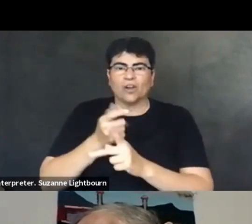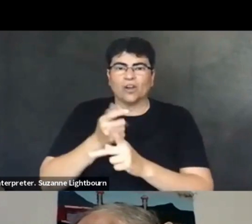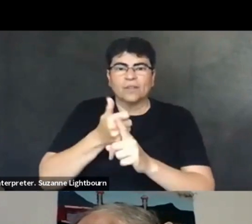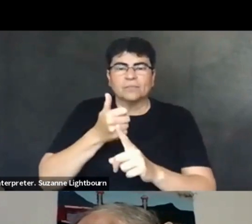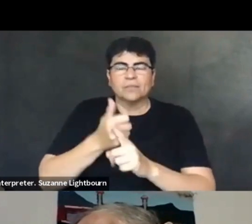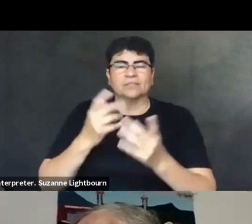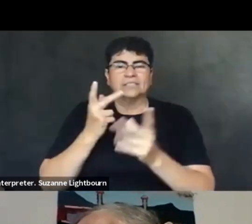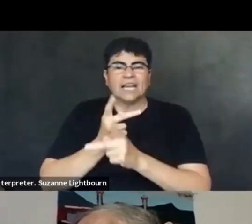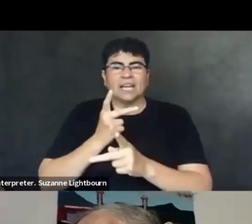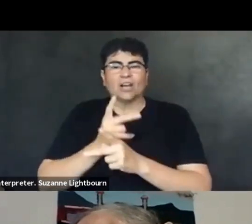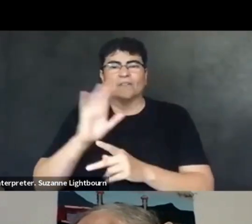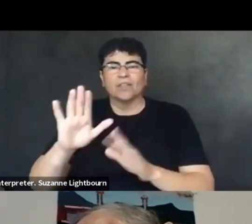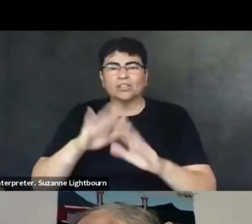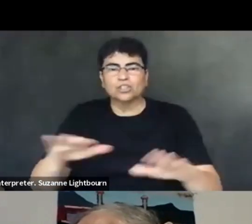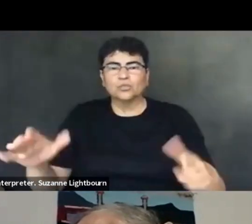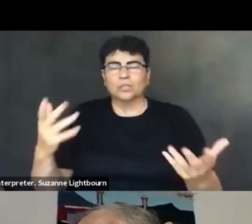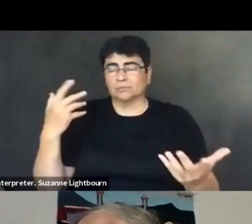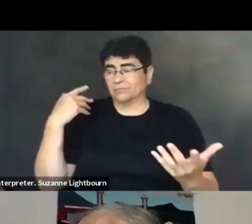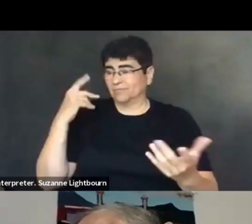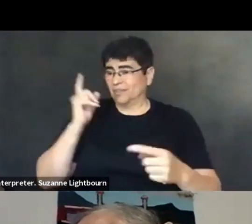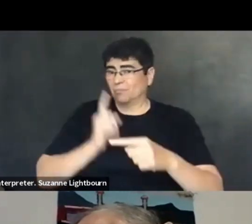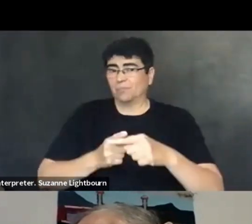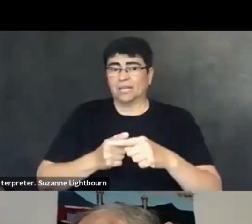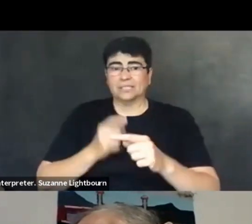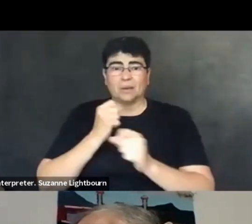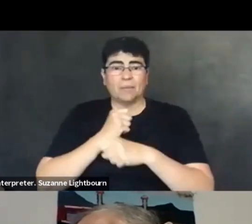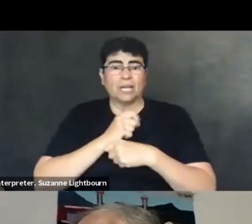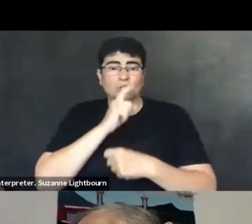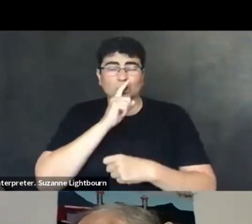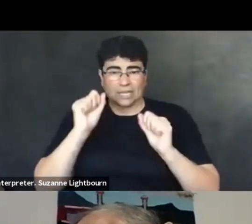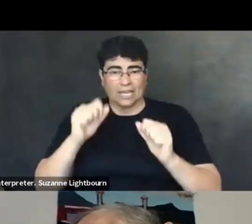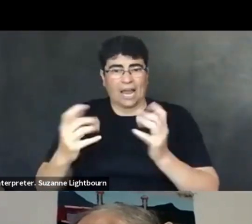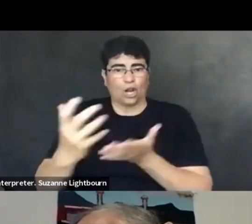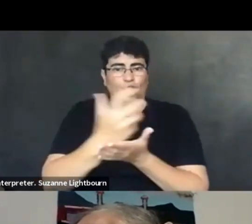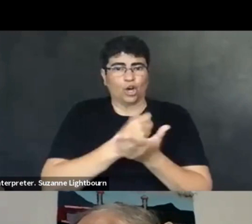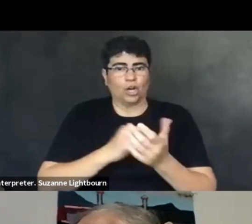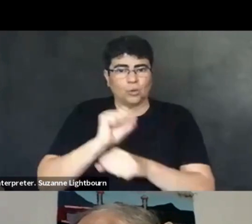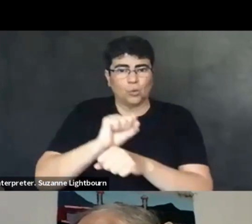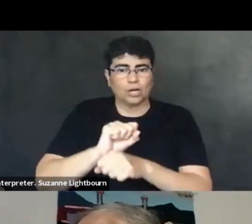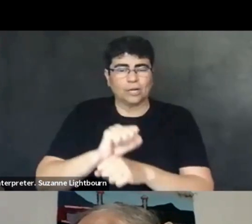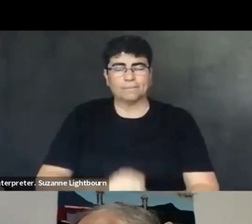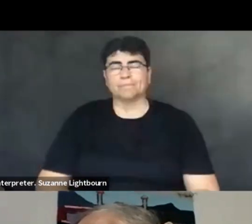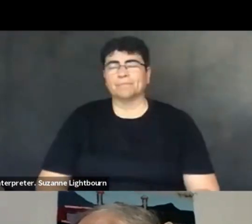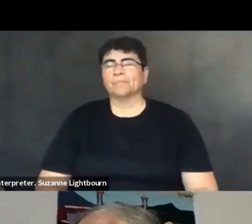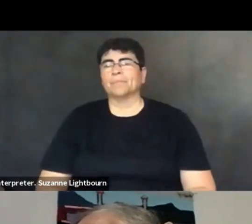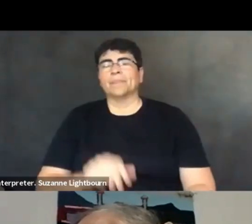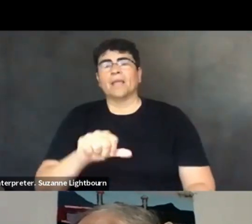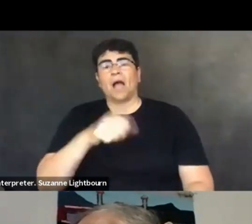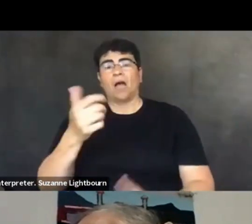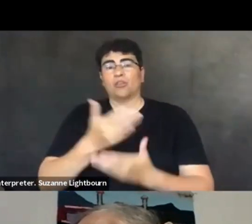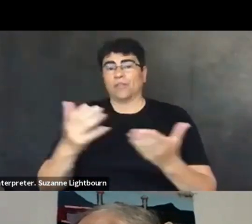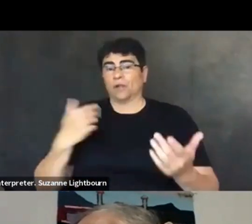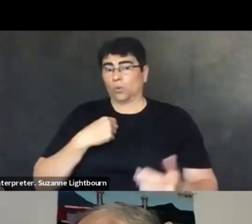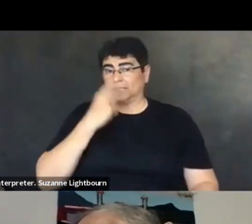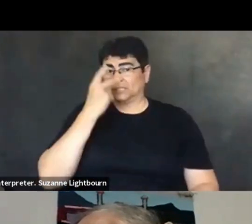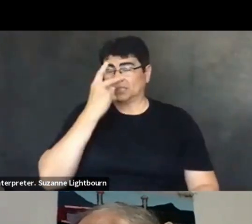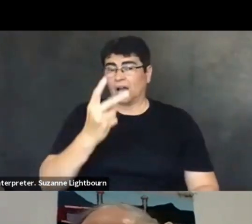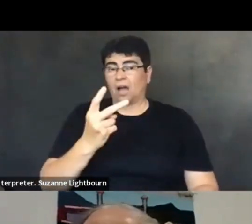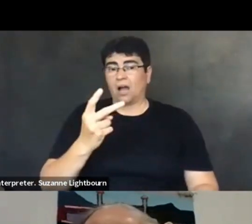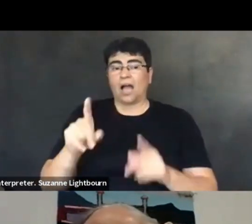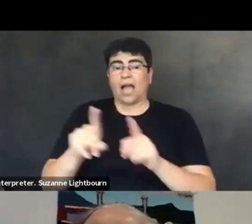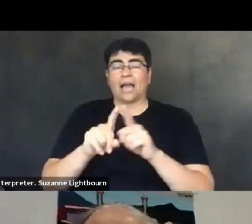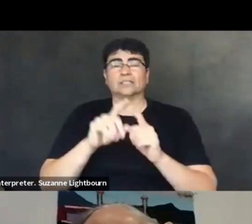of their children, and also make sure that they can earn a living. The other thing that we saw, especially as early